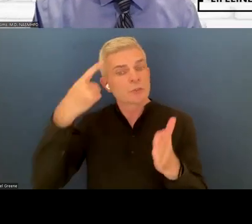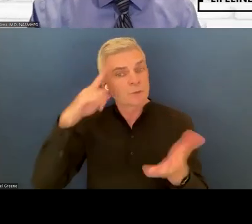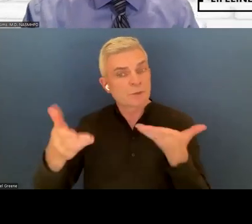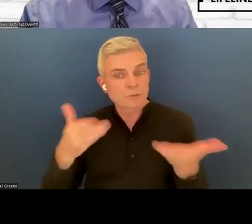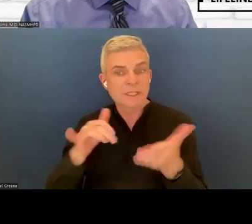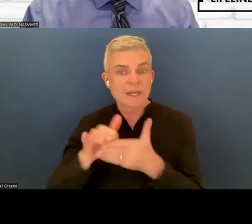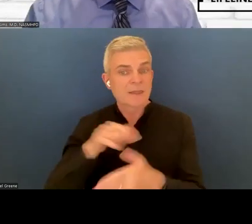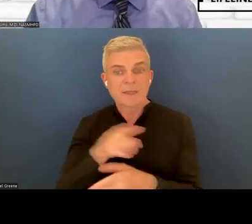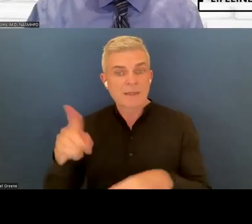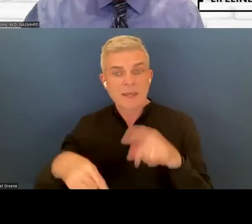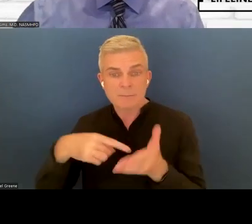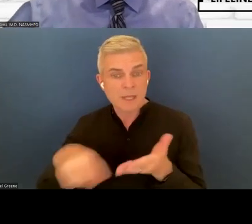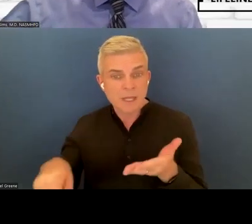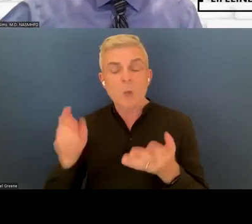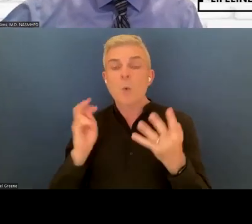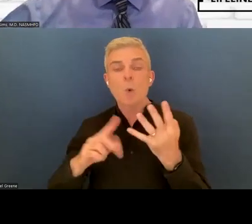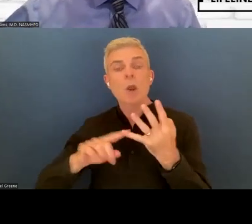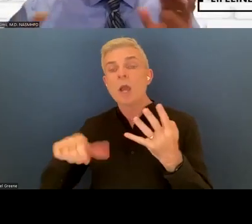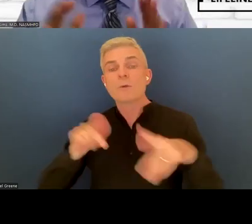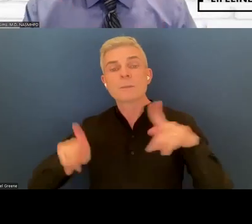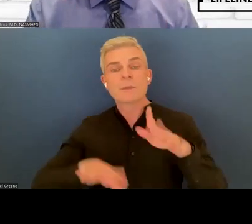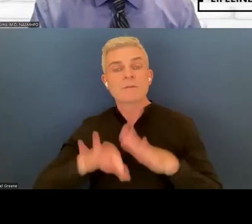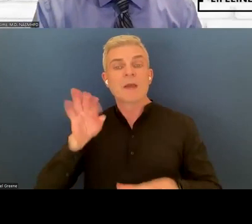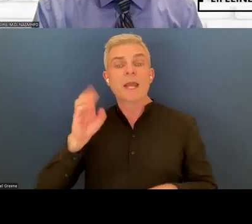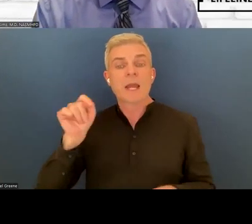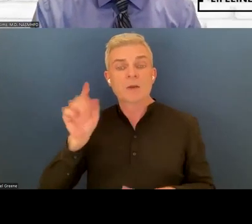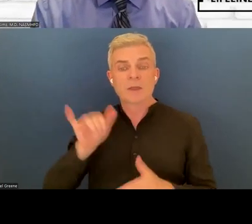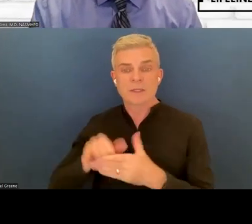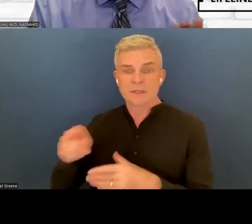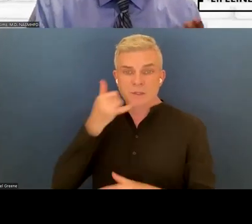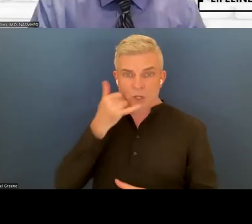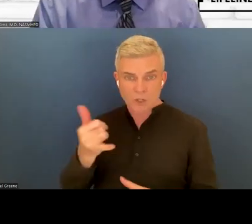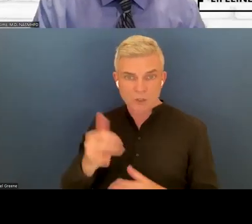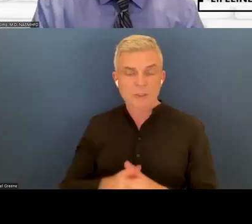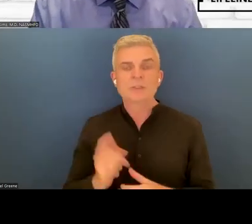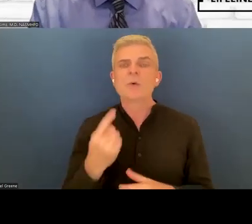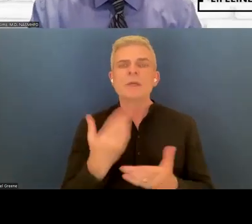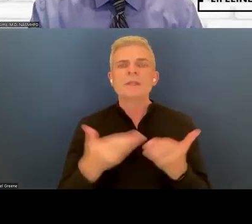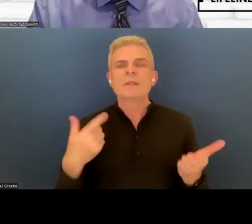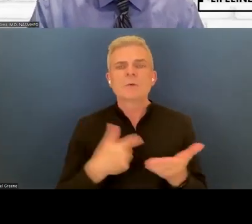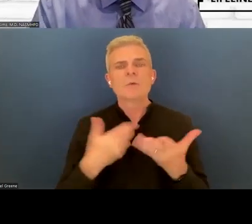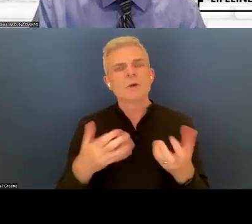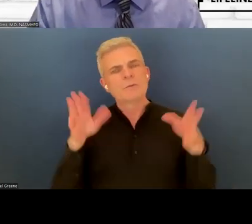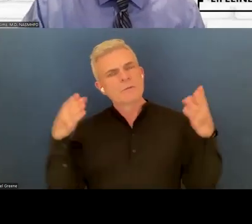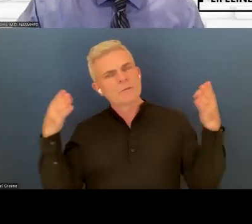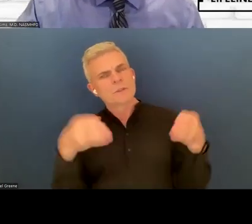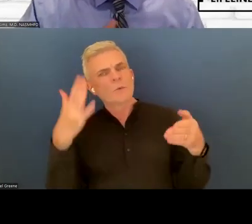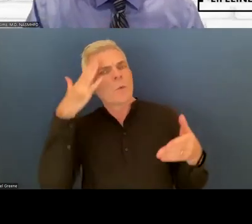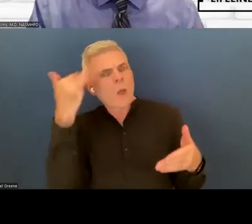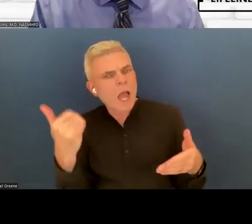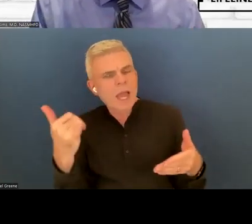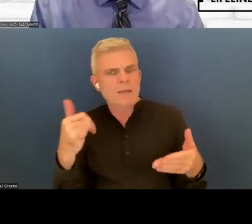other people finding out that they've called. So one of the things that we really wanted to focus on are why those misconceptions may be there,